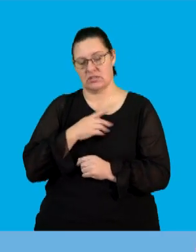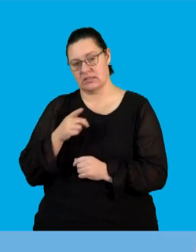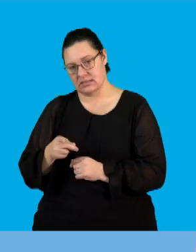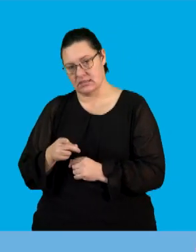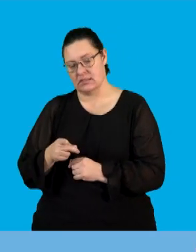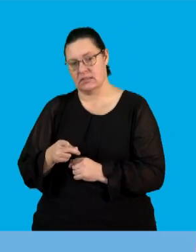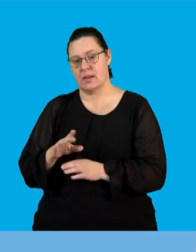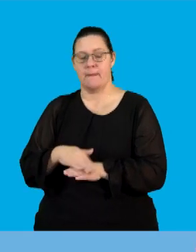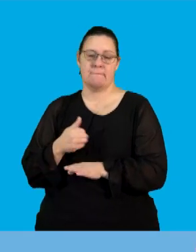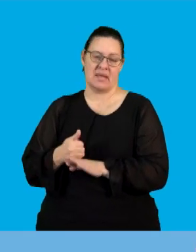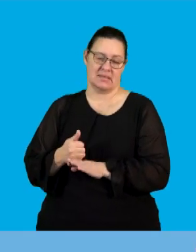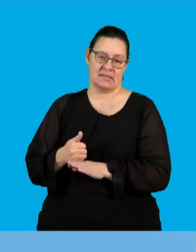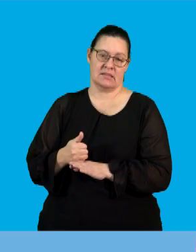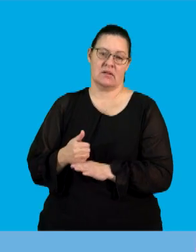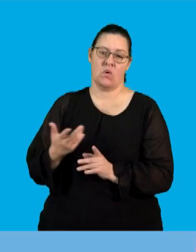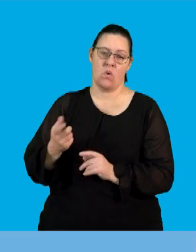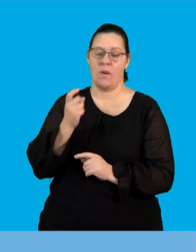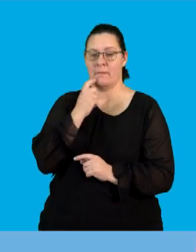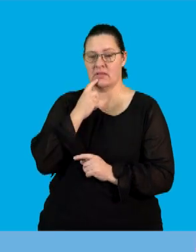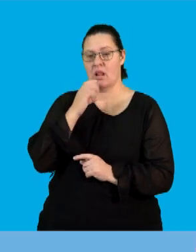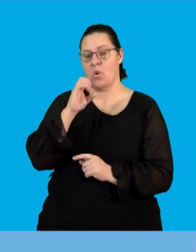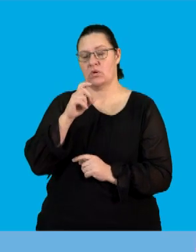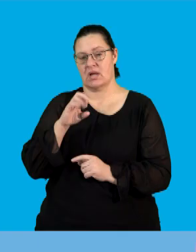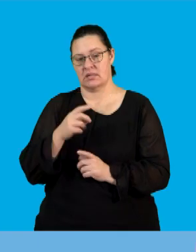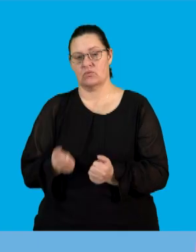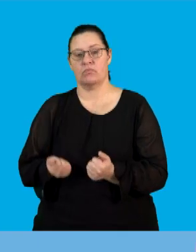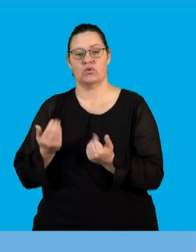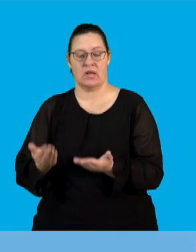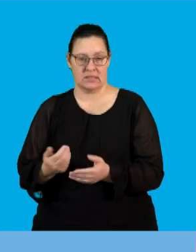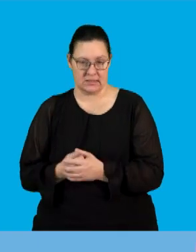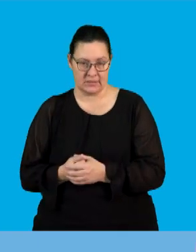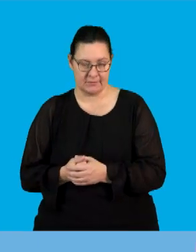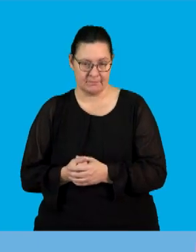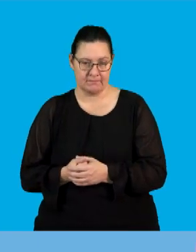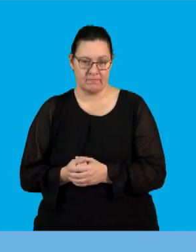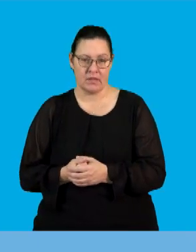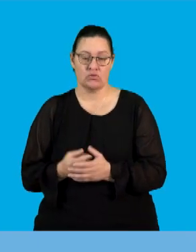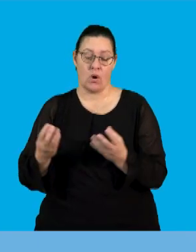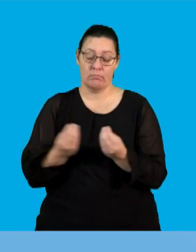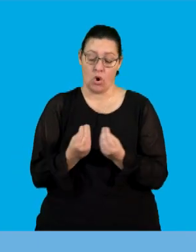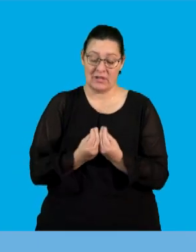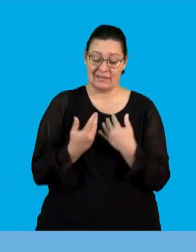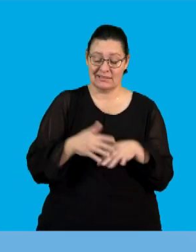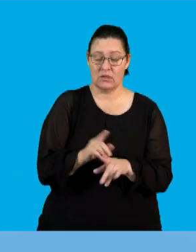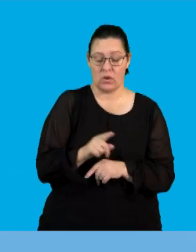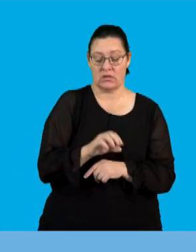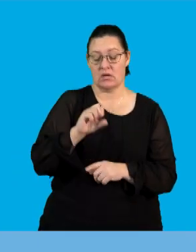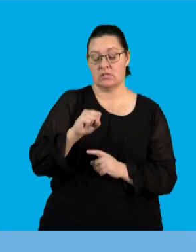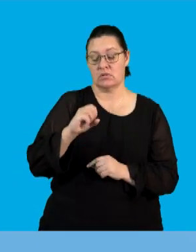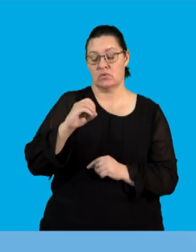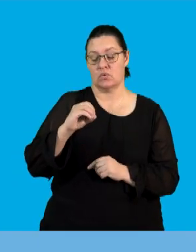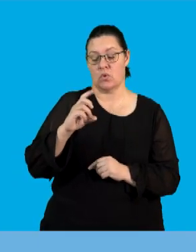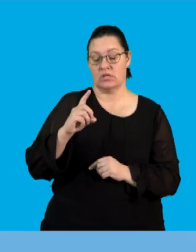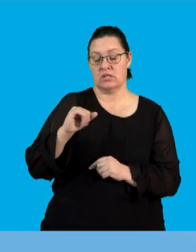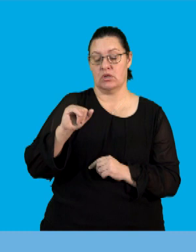oxygen by the base or the metal oxide in this case to produce the water. So our product is going to be